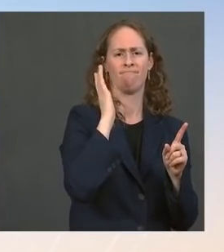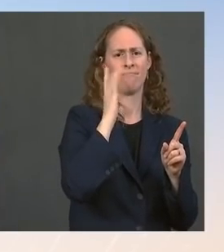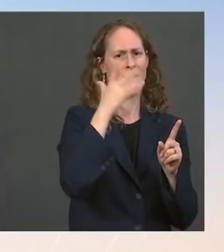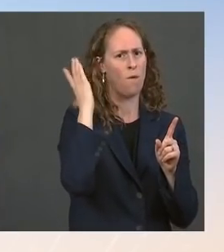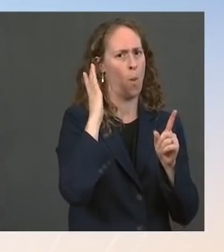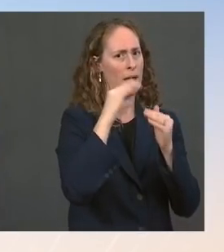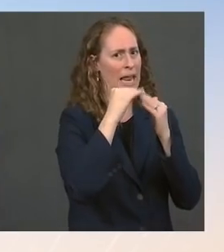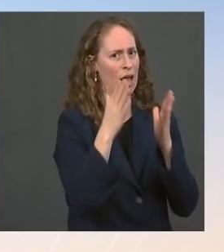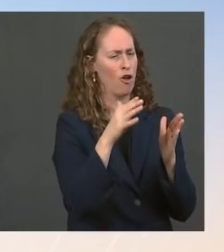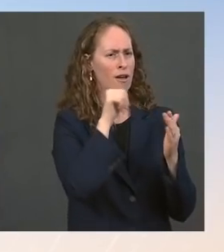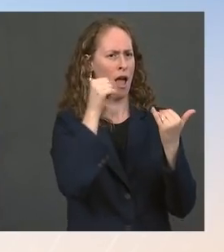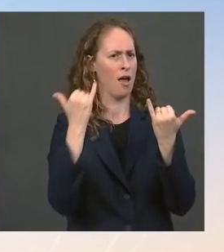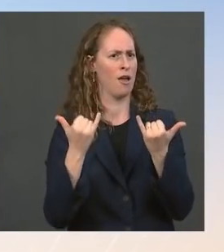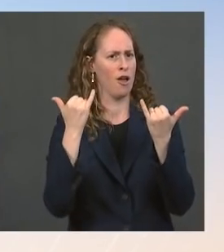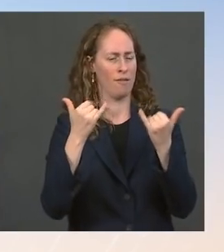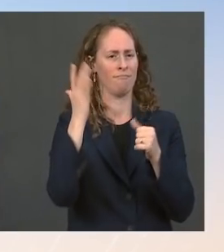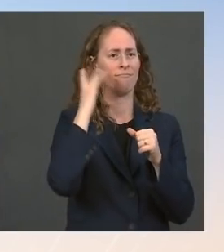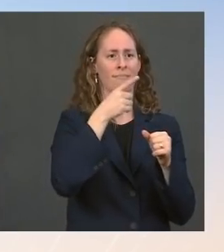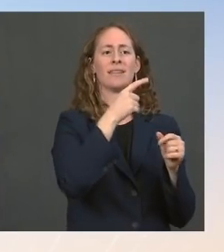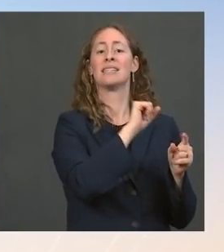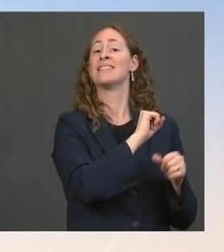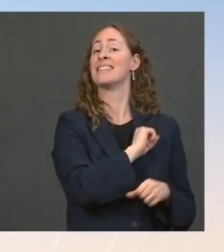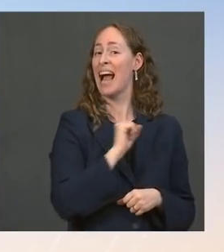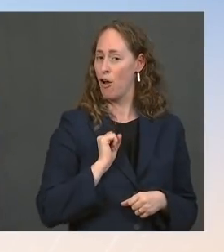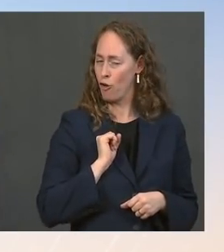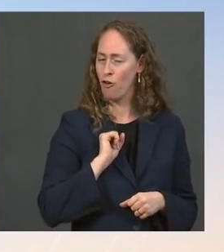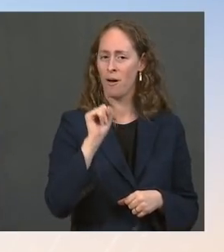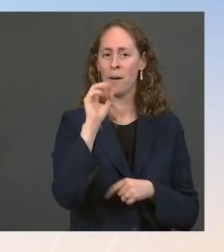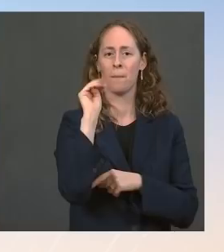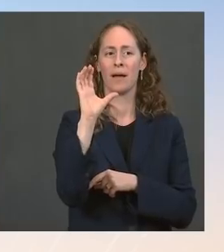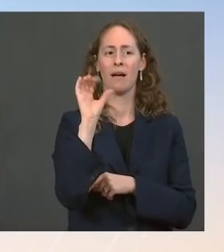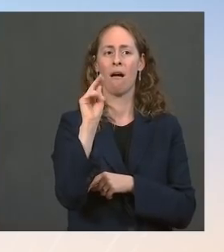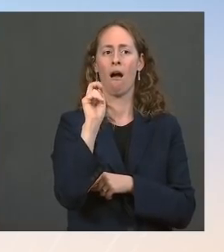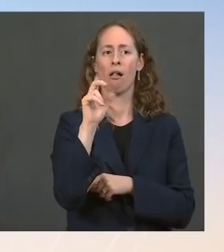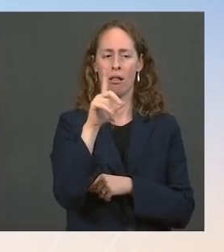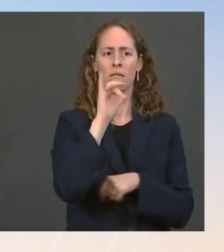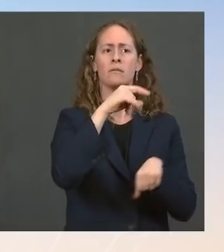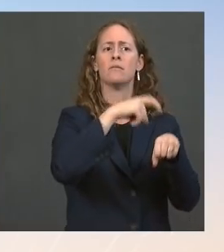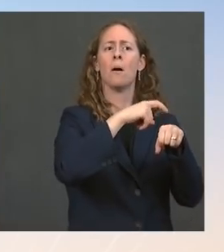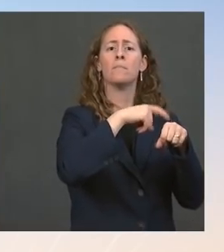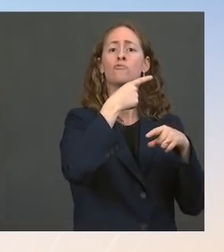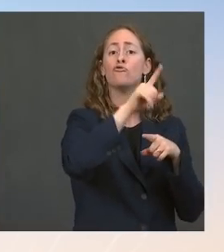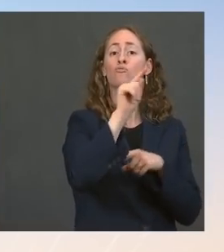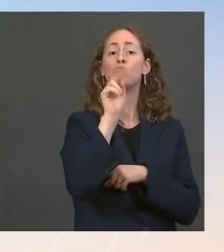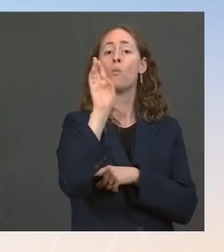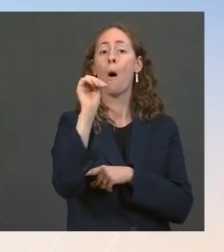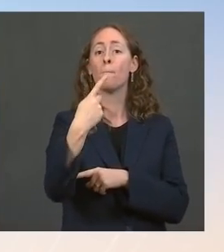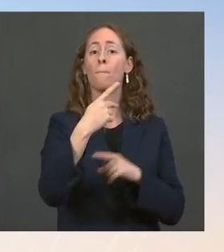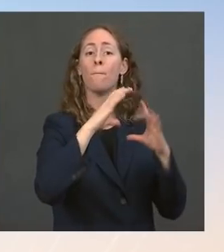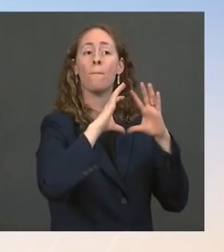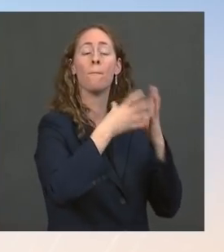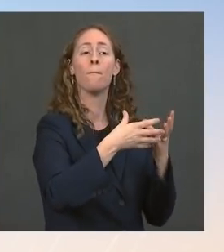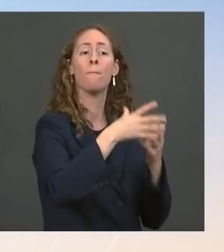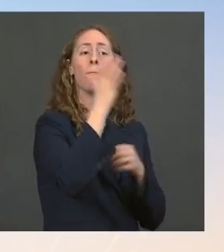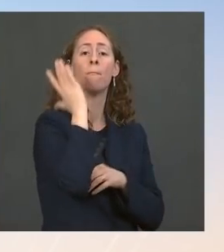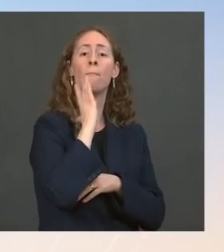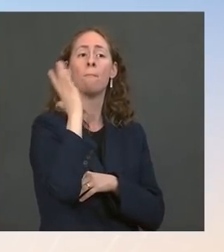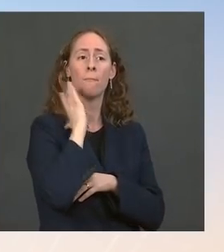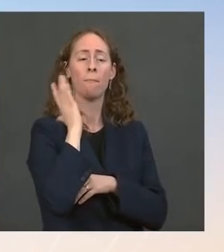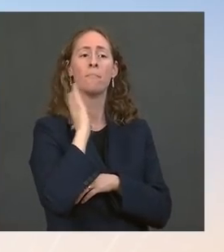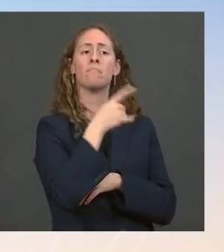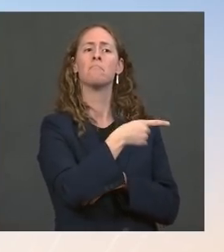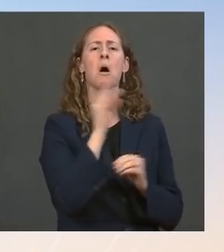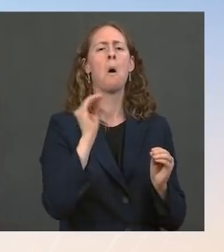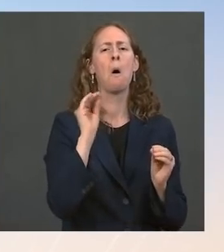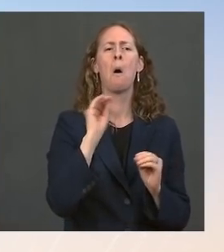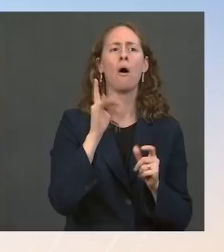Senator McConnell, who felt during the Trump administration that we could absolutely not risk